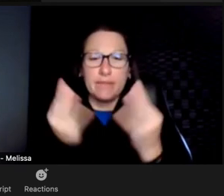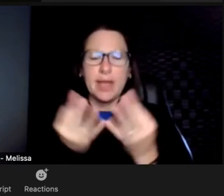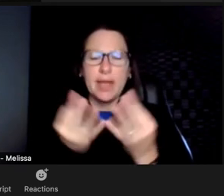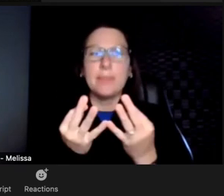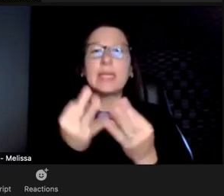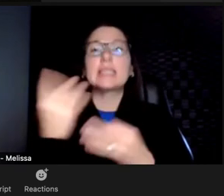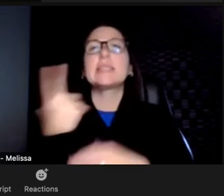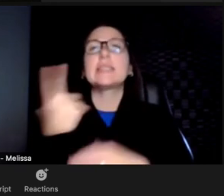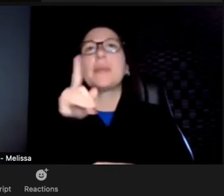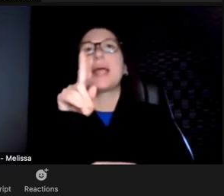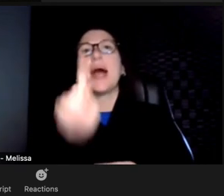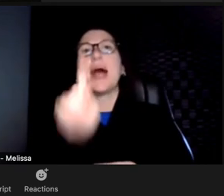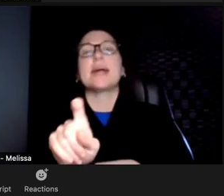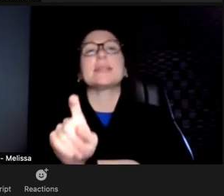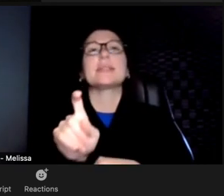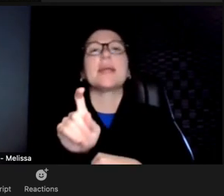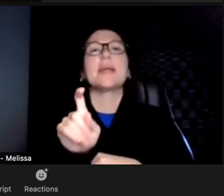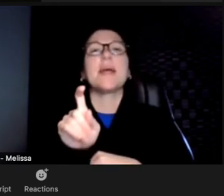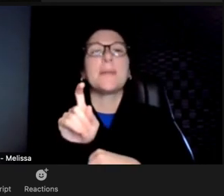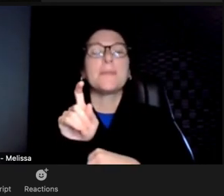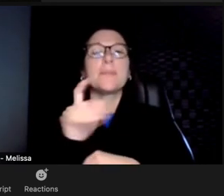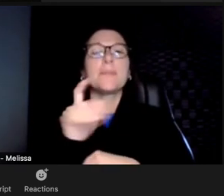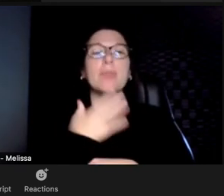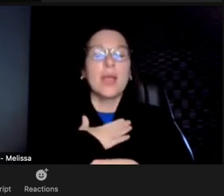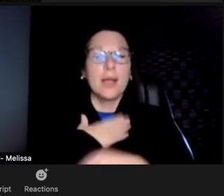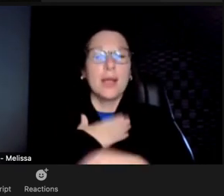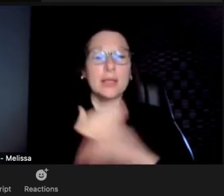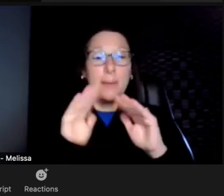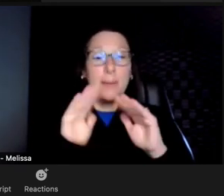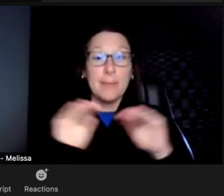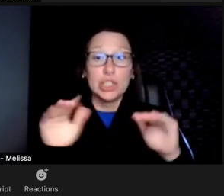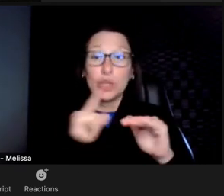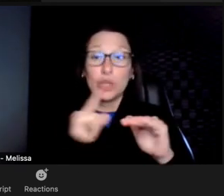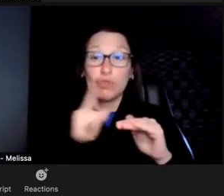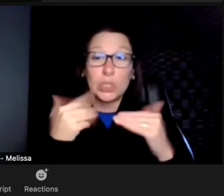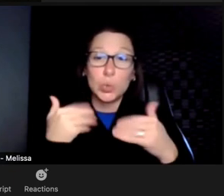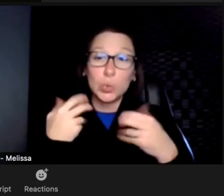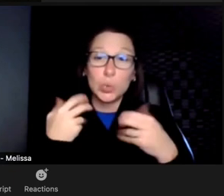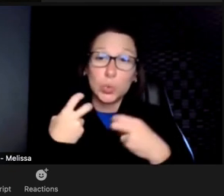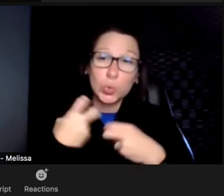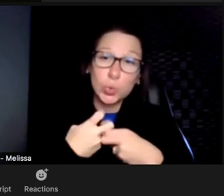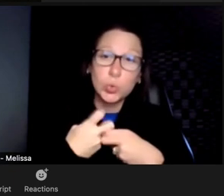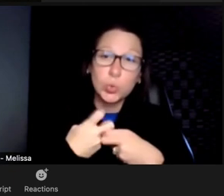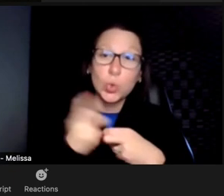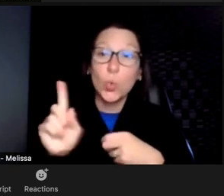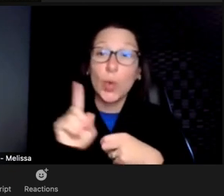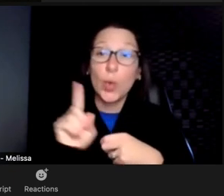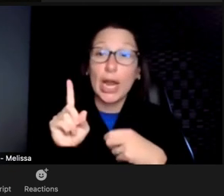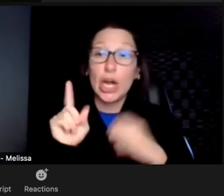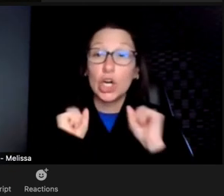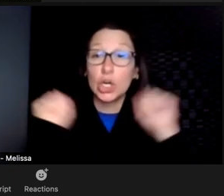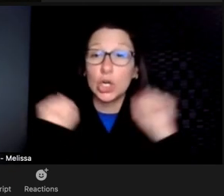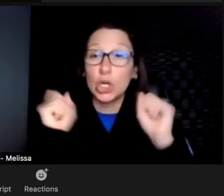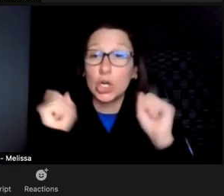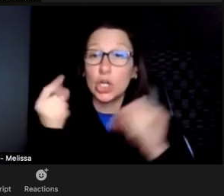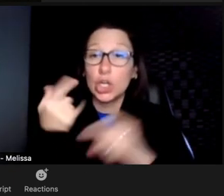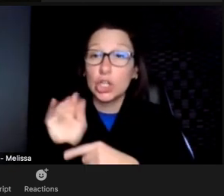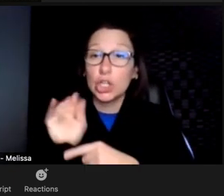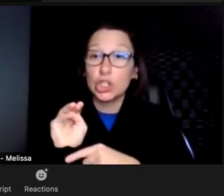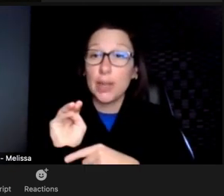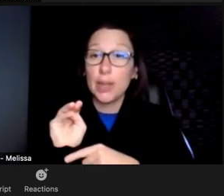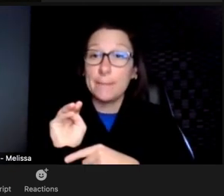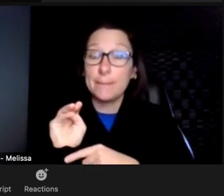the question about, my child really has difficulty in the gym. Okay, and always gets